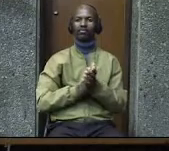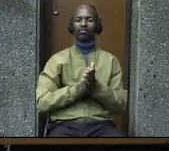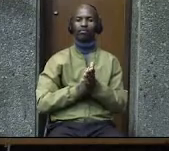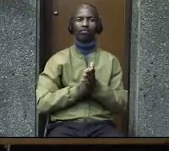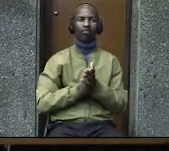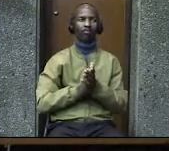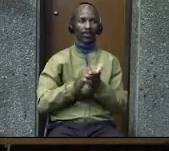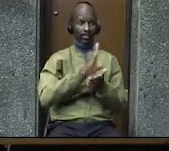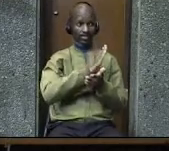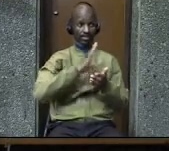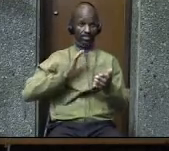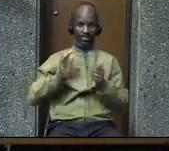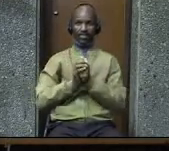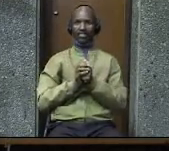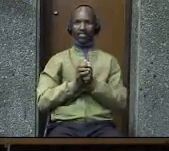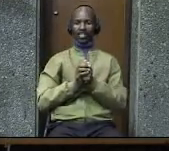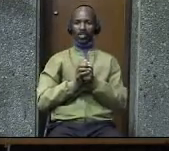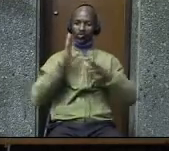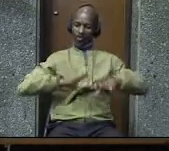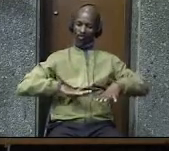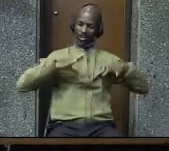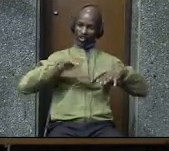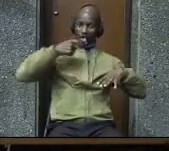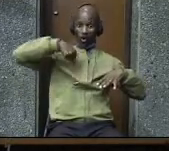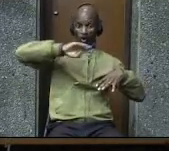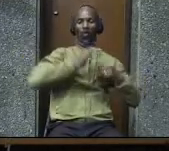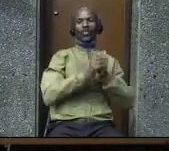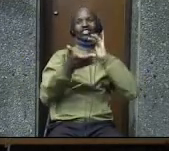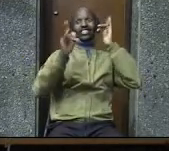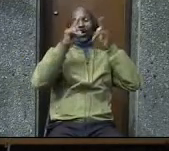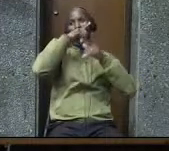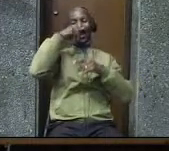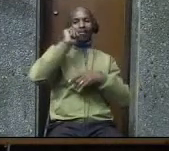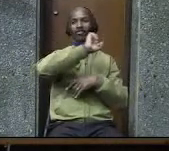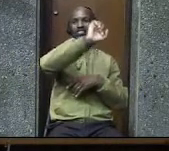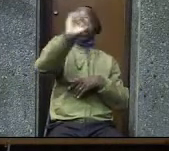Hey, Councillor Senegal, you are very rich. You've got the whole town named after you.